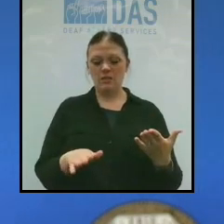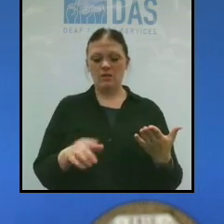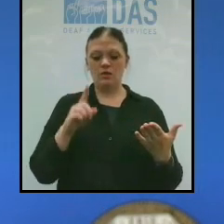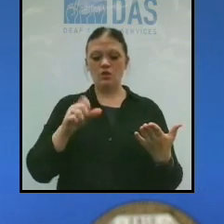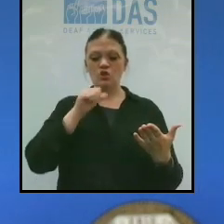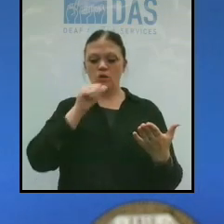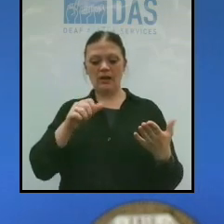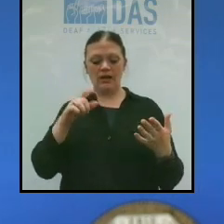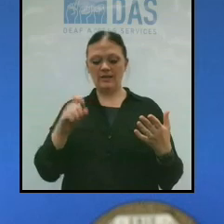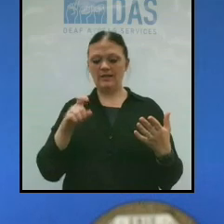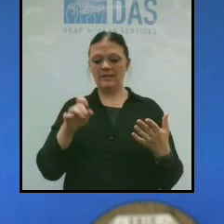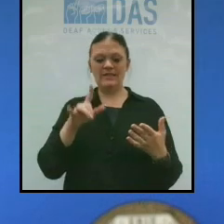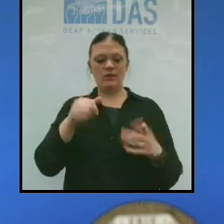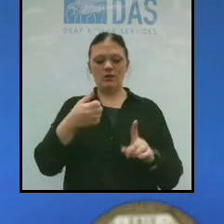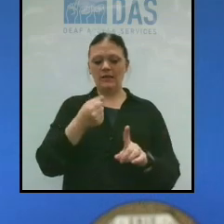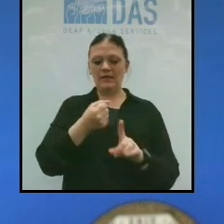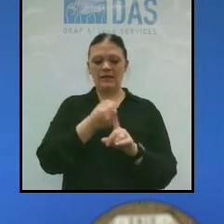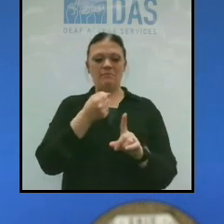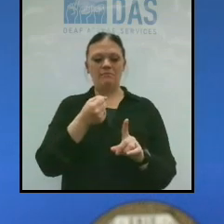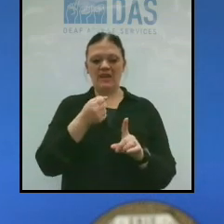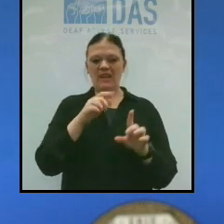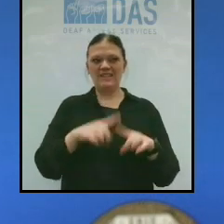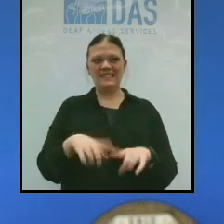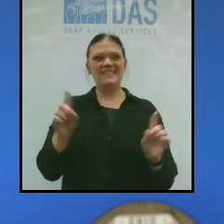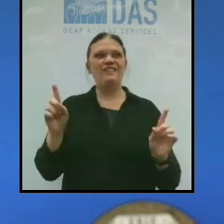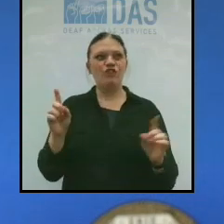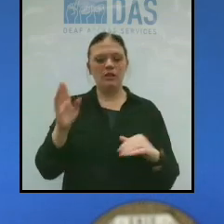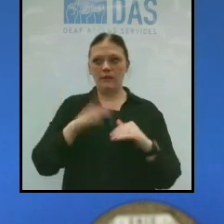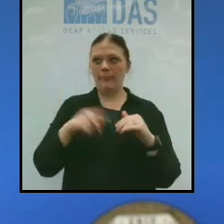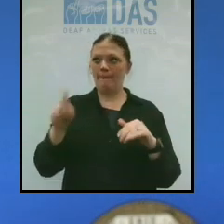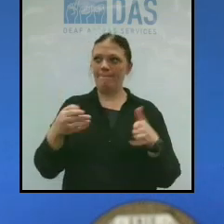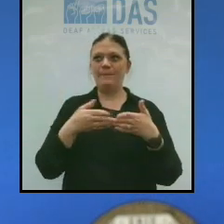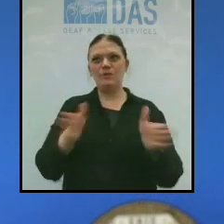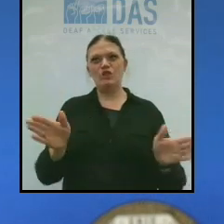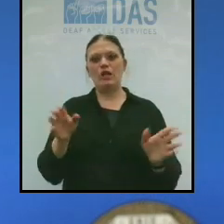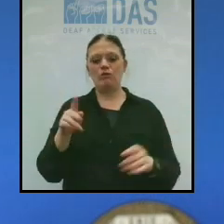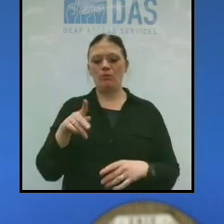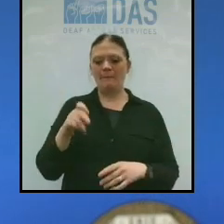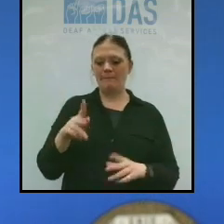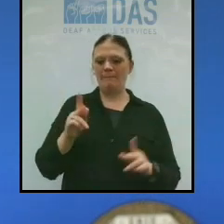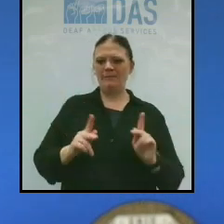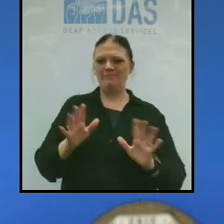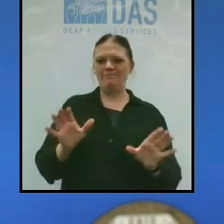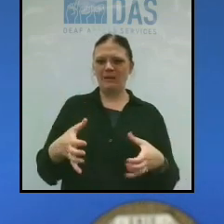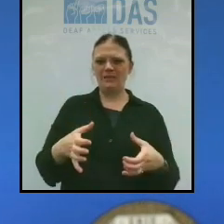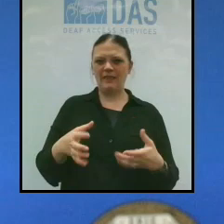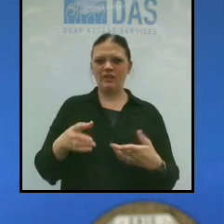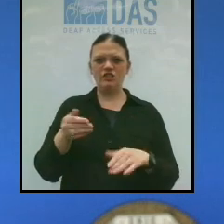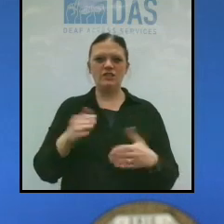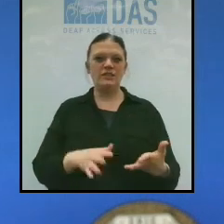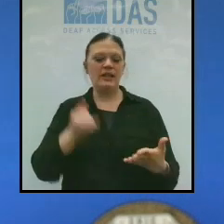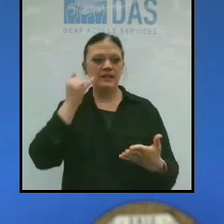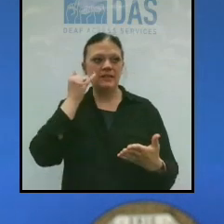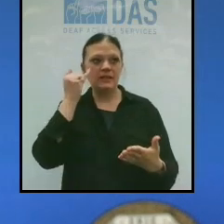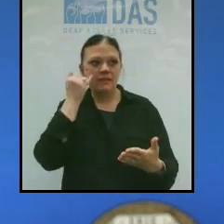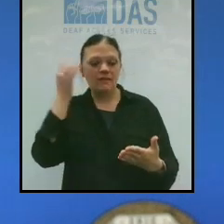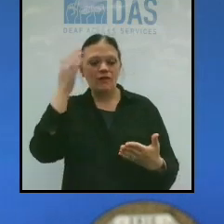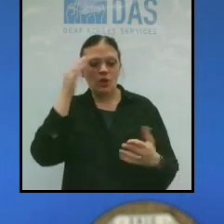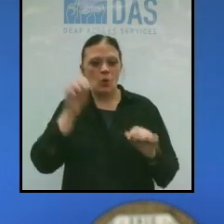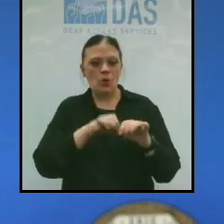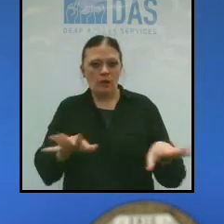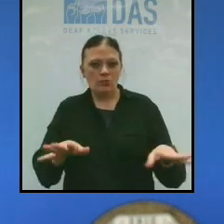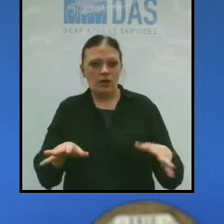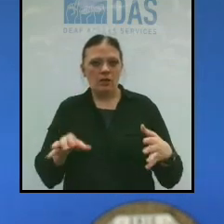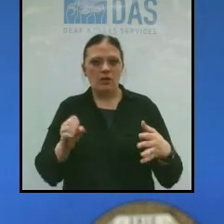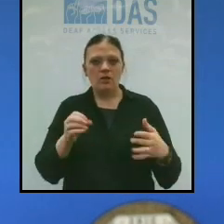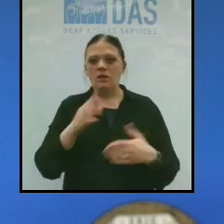should not necessarily impact us differently than just general population deaths if we know of a known outbreak. So that's